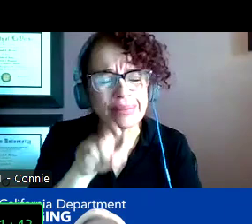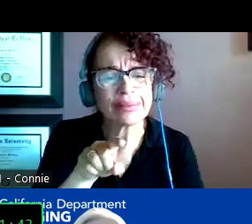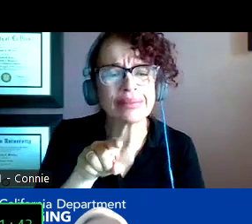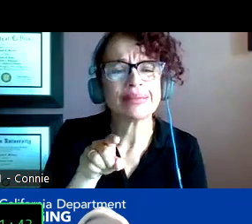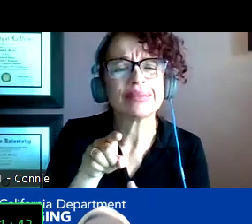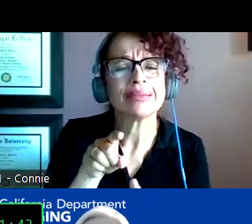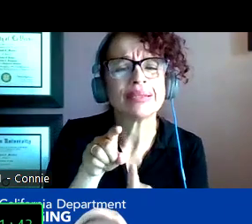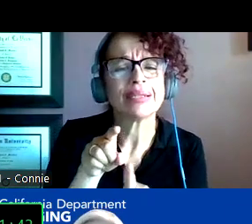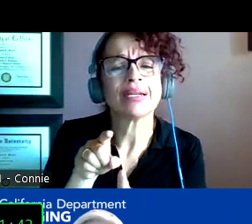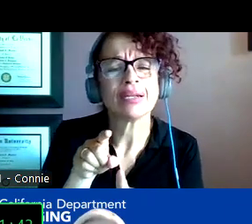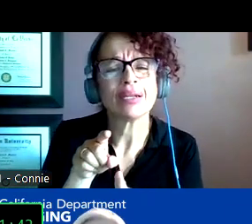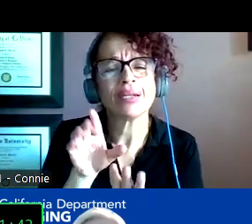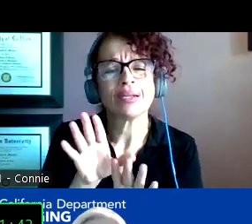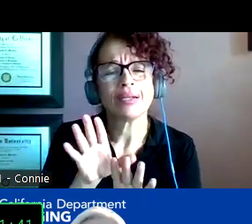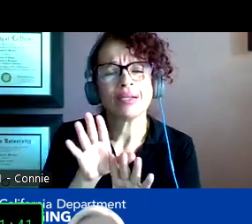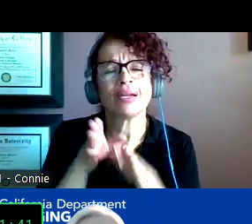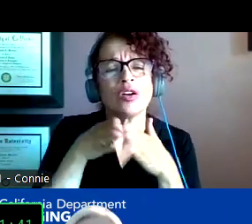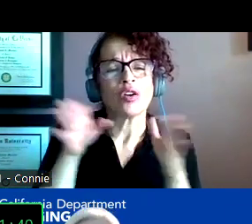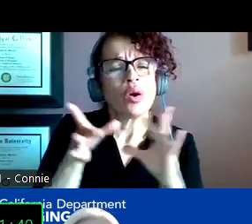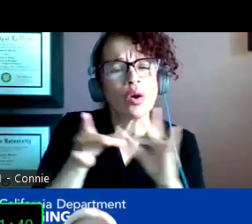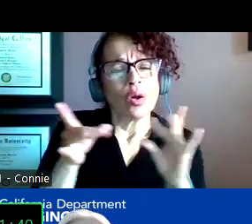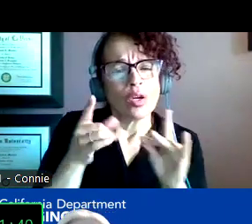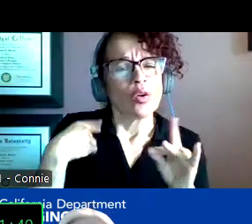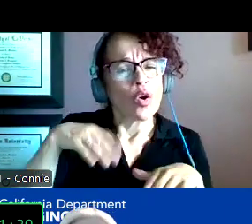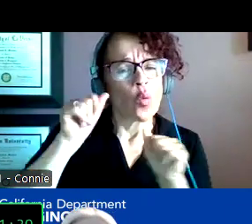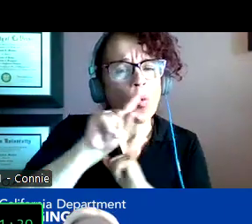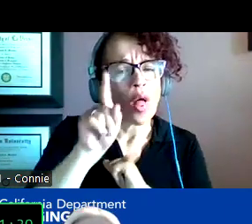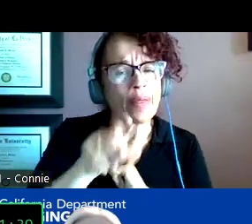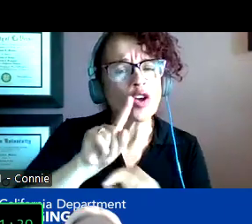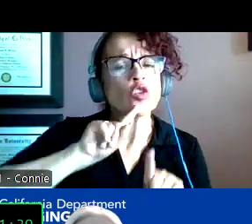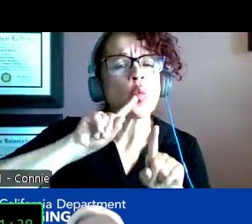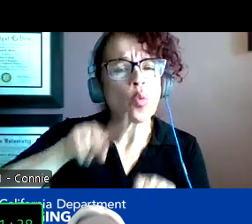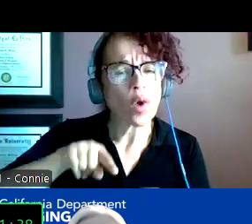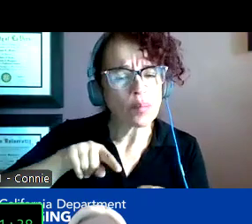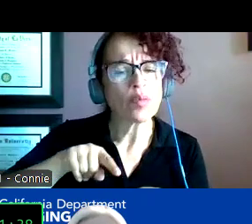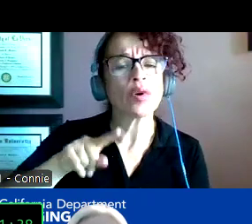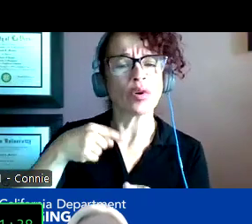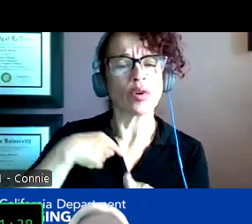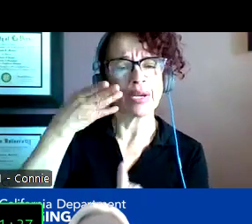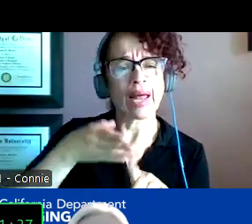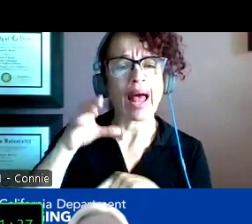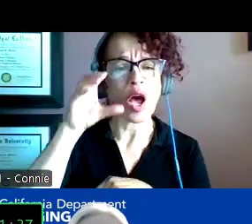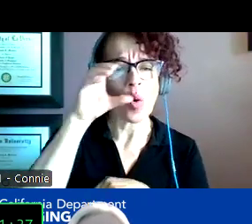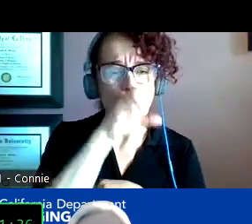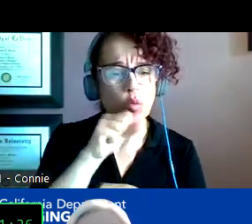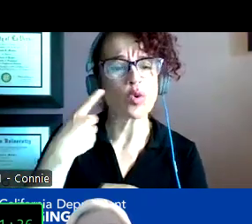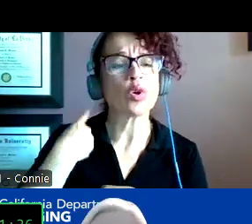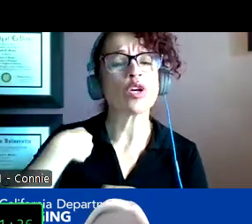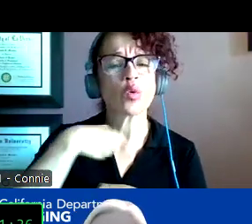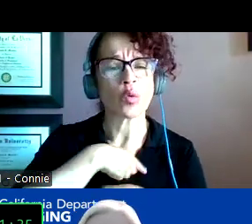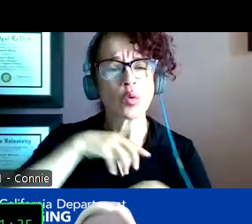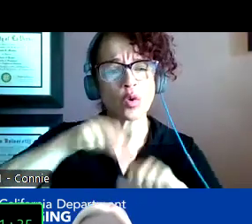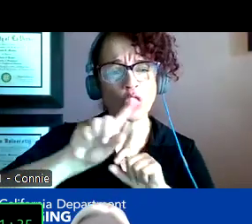question. Public comment, we do not take questions or respond to them, but I'm assuming that we are going to take